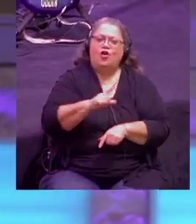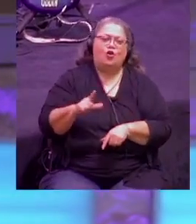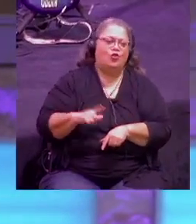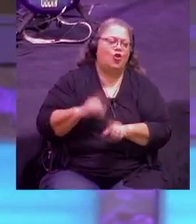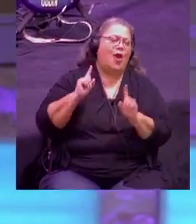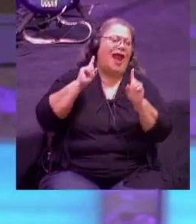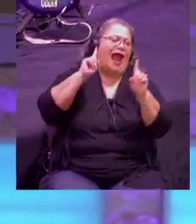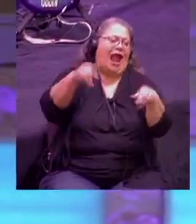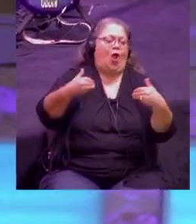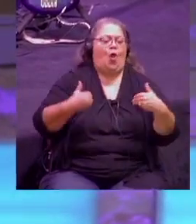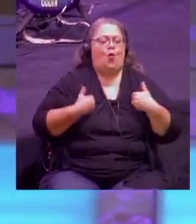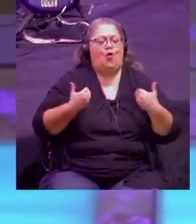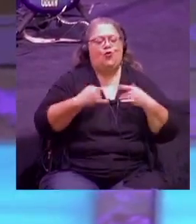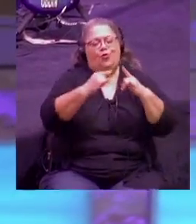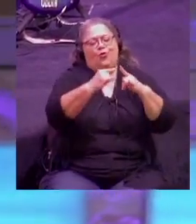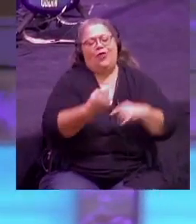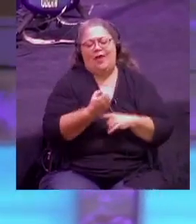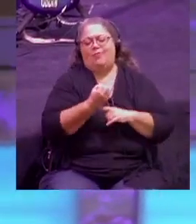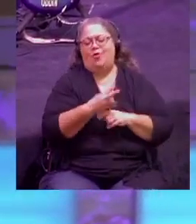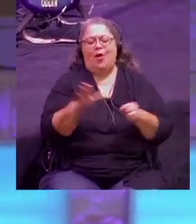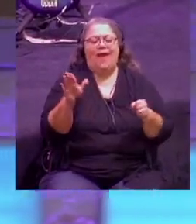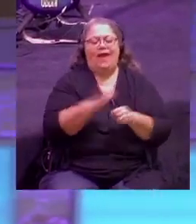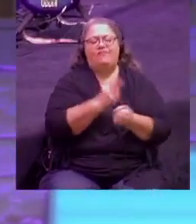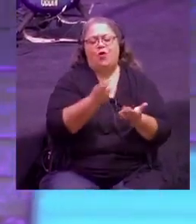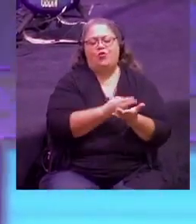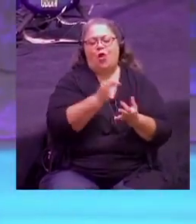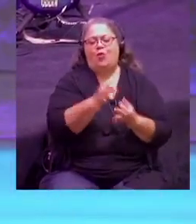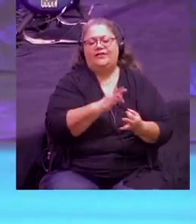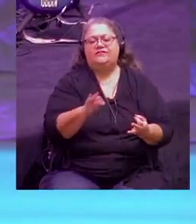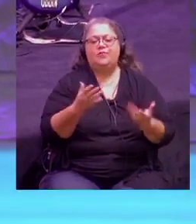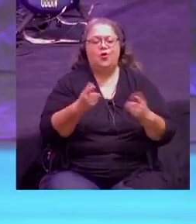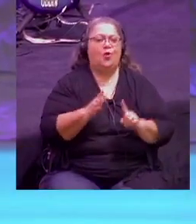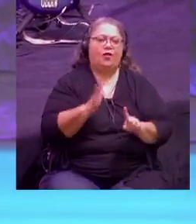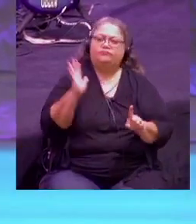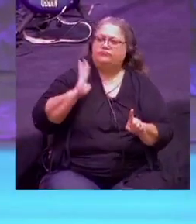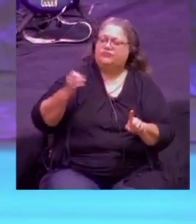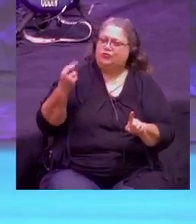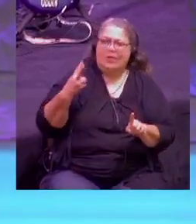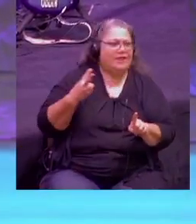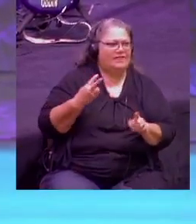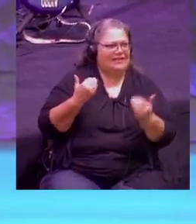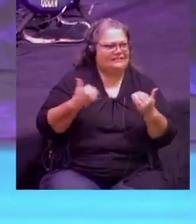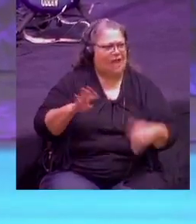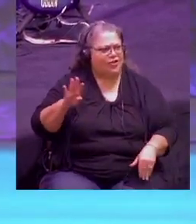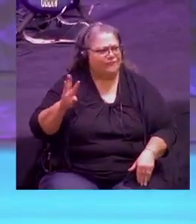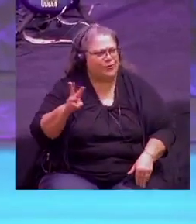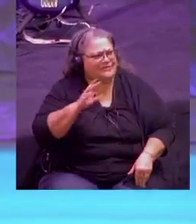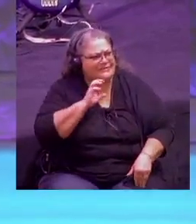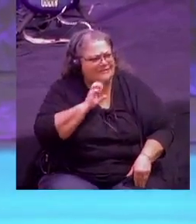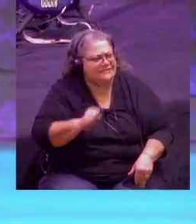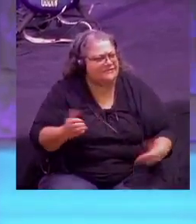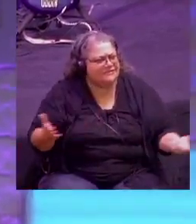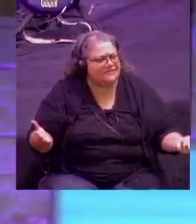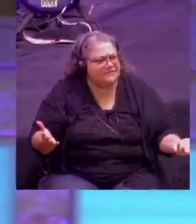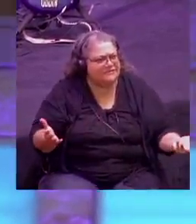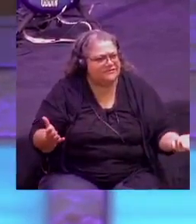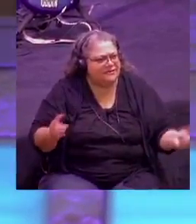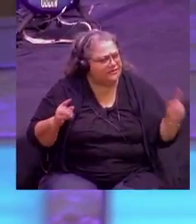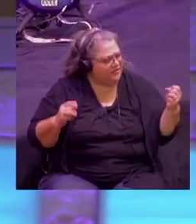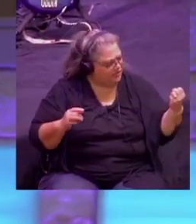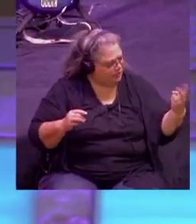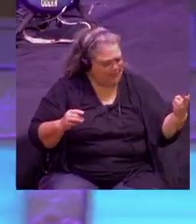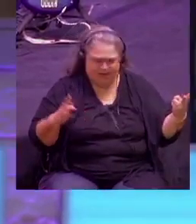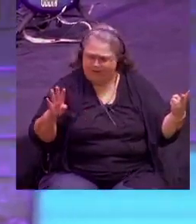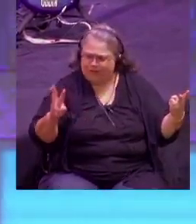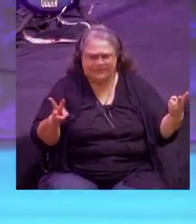youth camp when I was 12 years old. I got filled with the Holy Spirit then. Well, honey, you're 46 now. What has the Holy Spirit done with you in